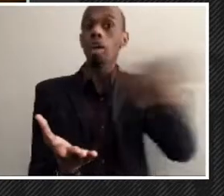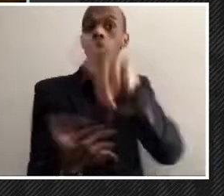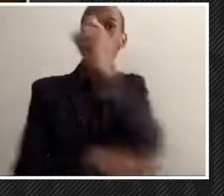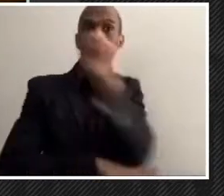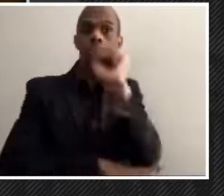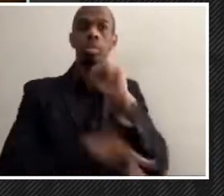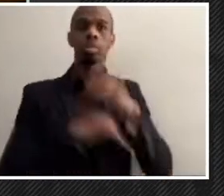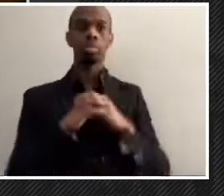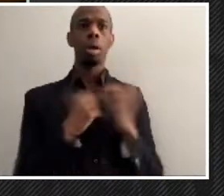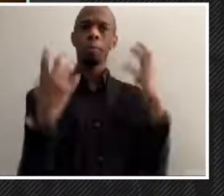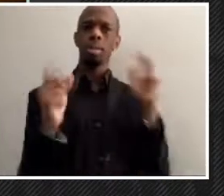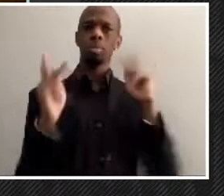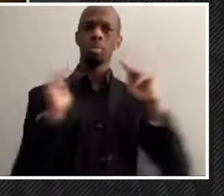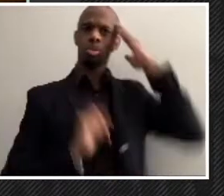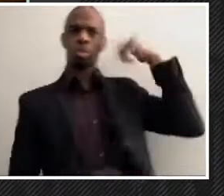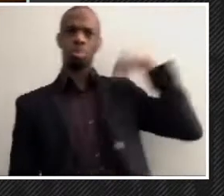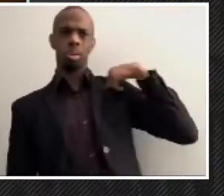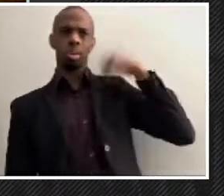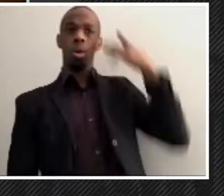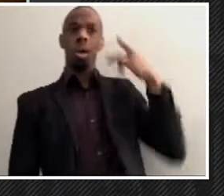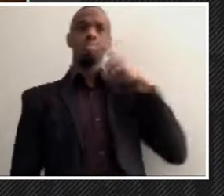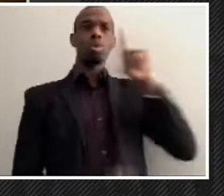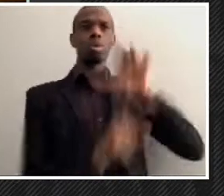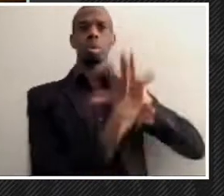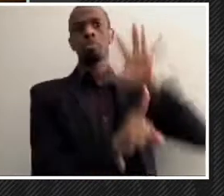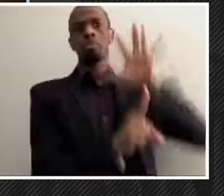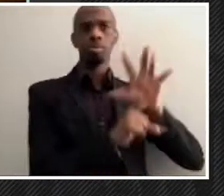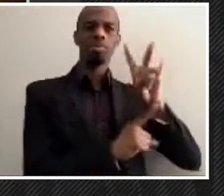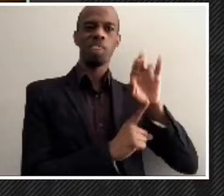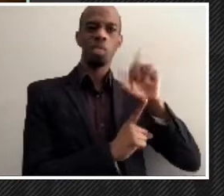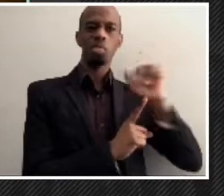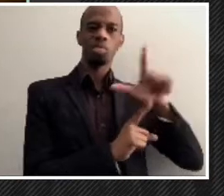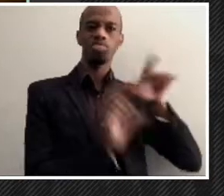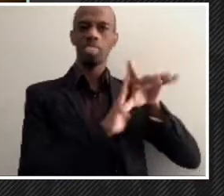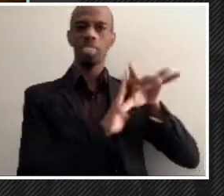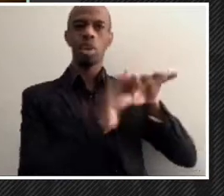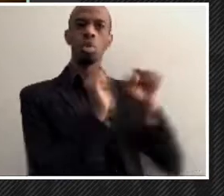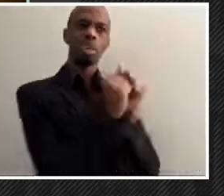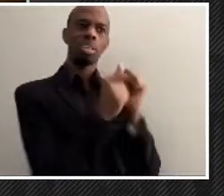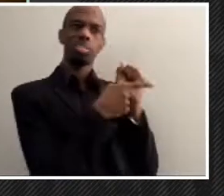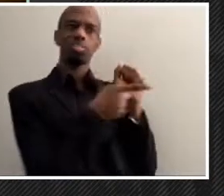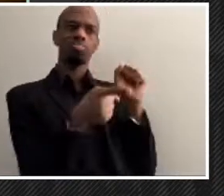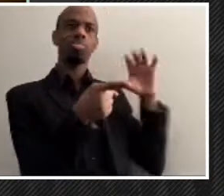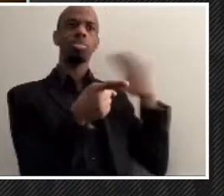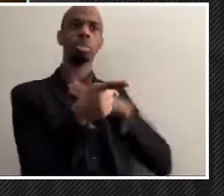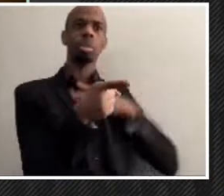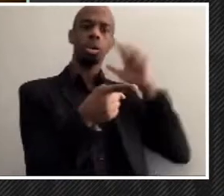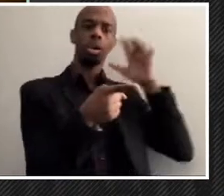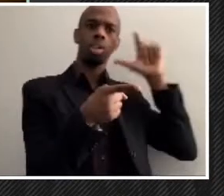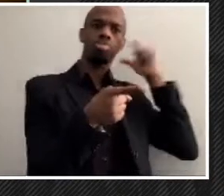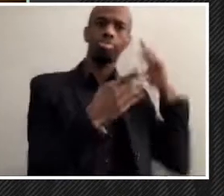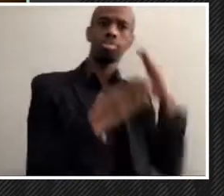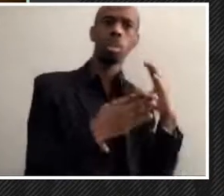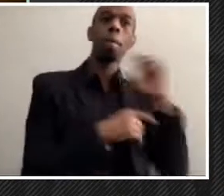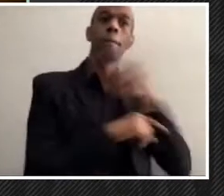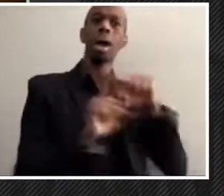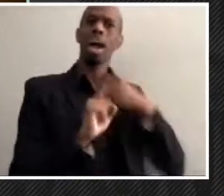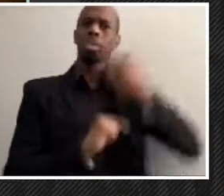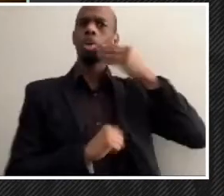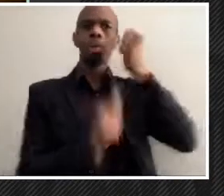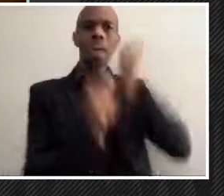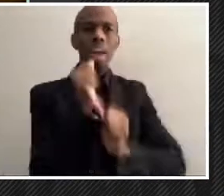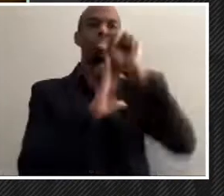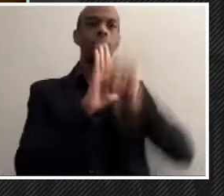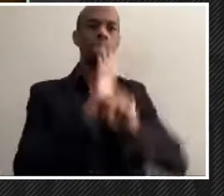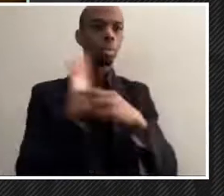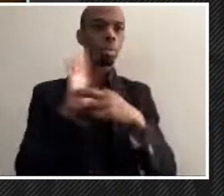with County. But one of the things that can be highlighted from that is I know the name of every member of the school board. I know every state representative in our